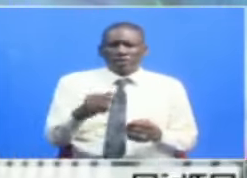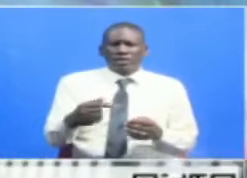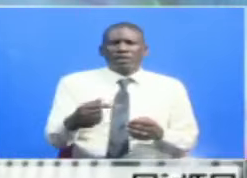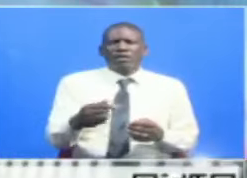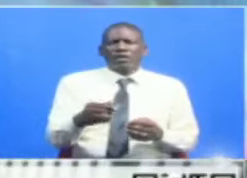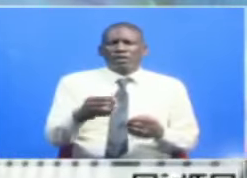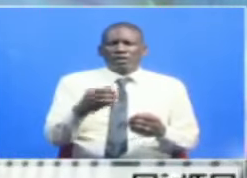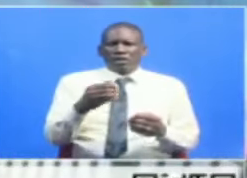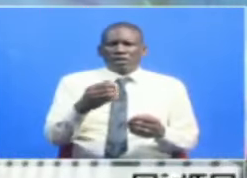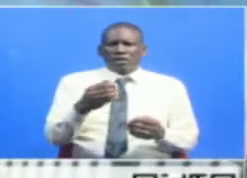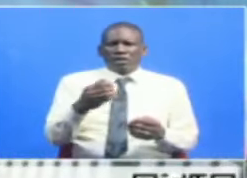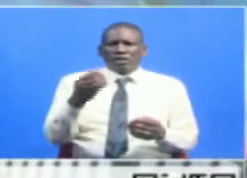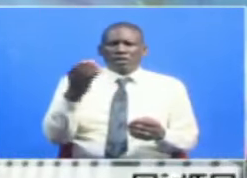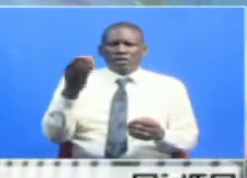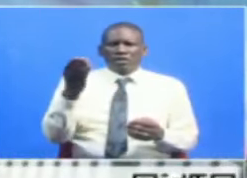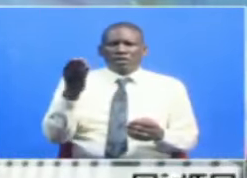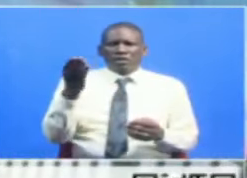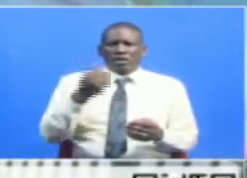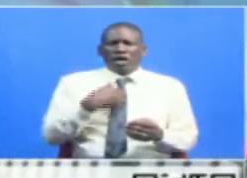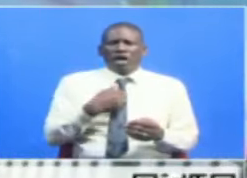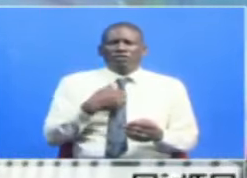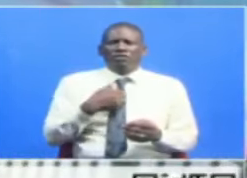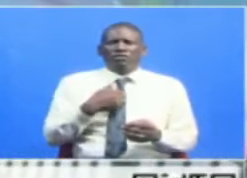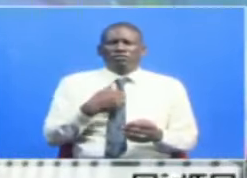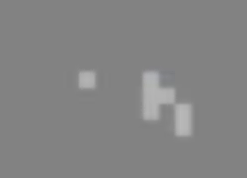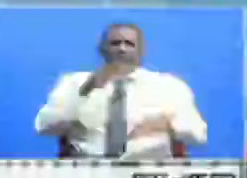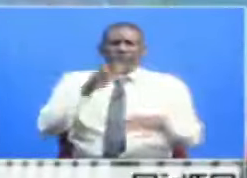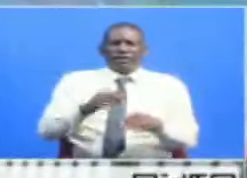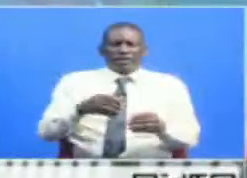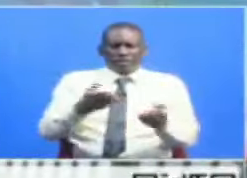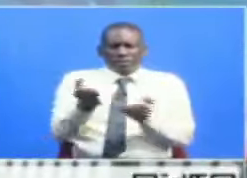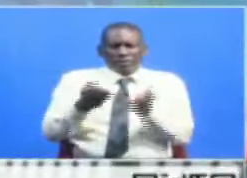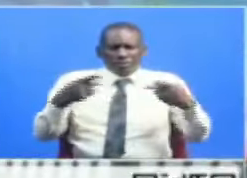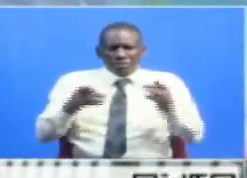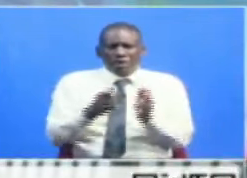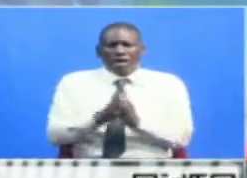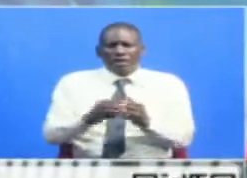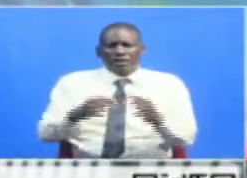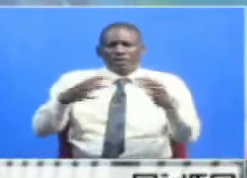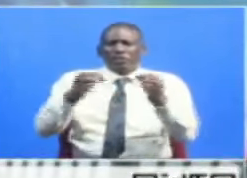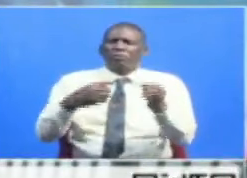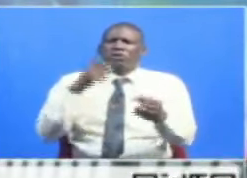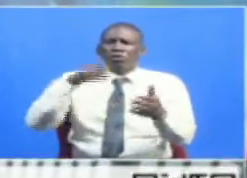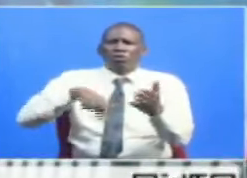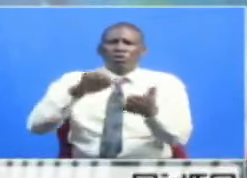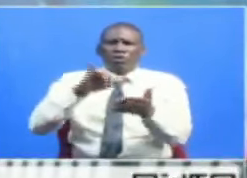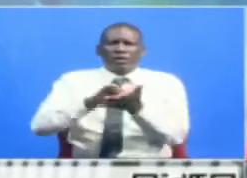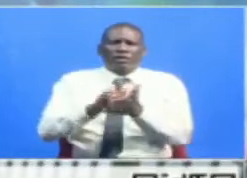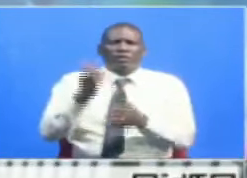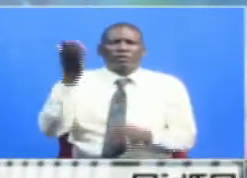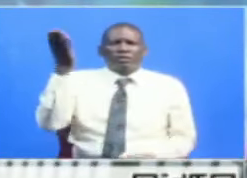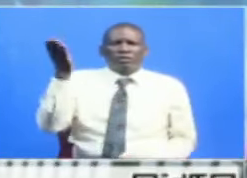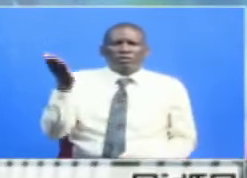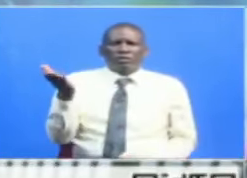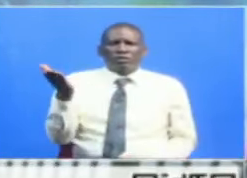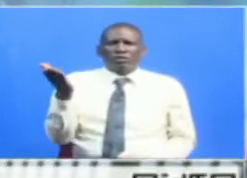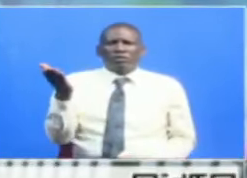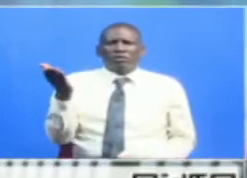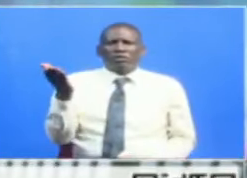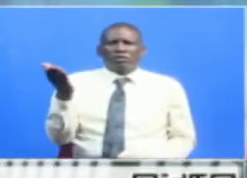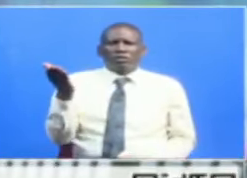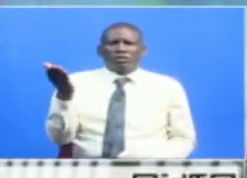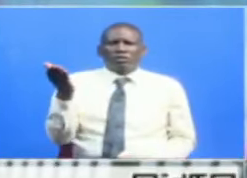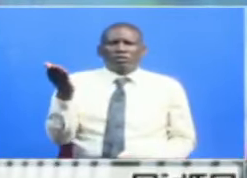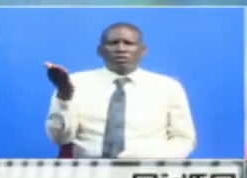The 1.1 billion shilling figure has unsettled the retailers, as the statement continues to say, quote, "We are troubled by the prospect of very